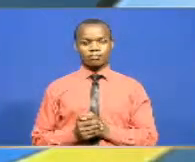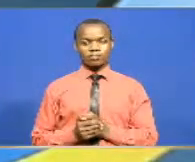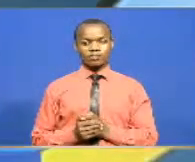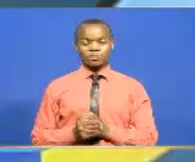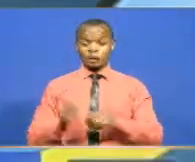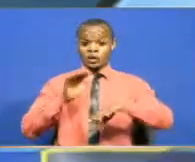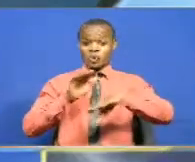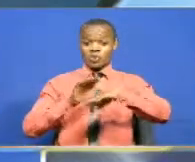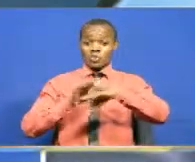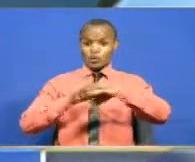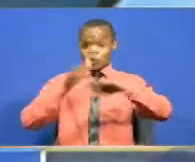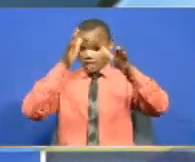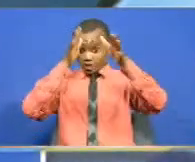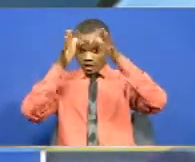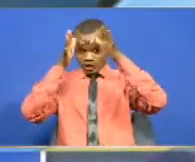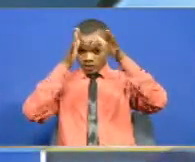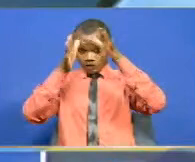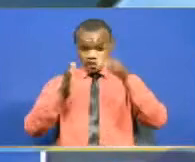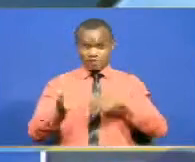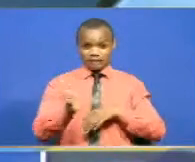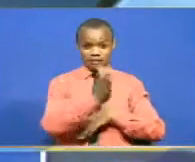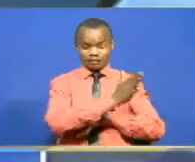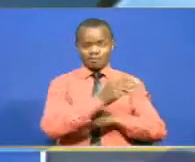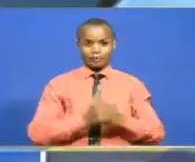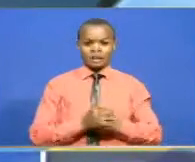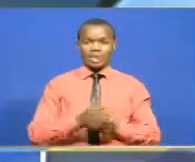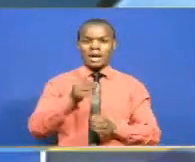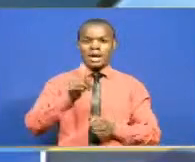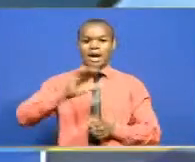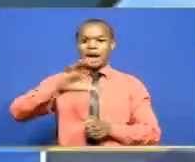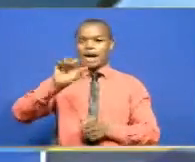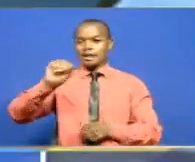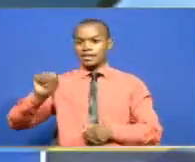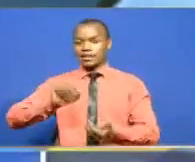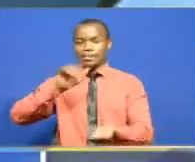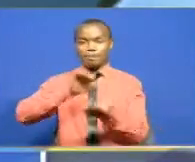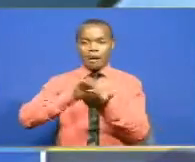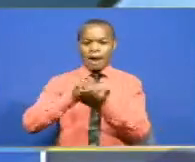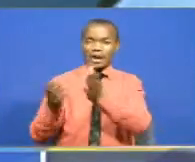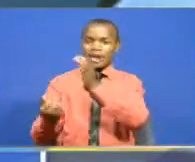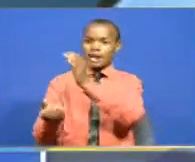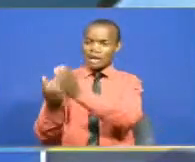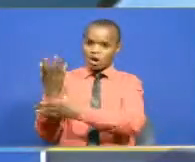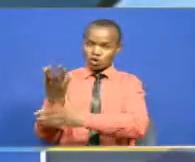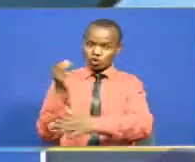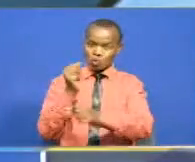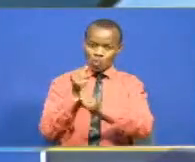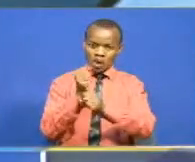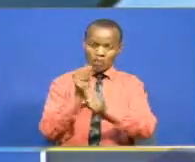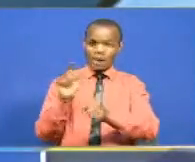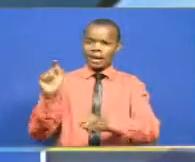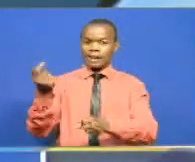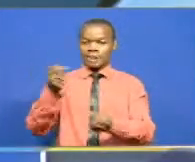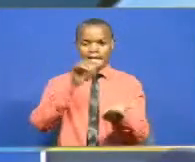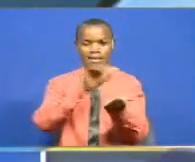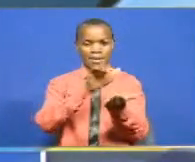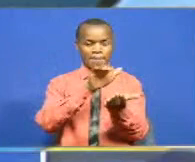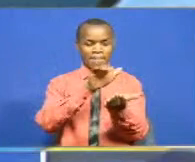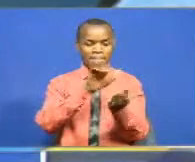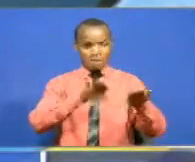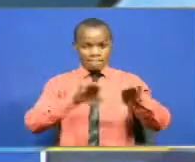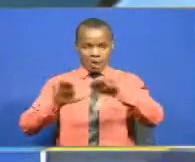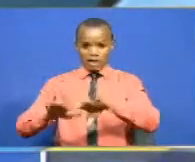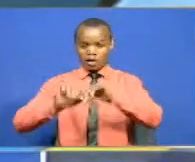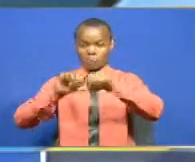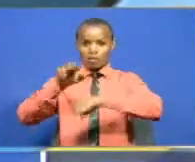interesting invention. Elsewhere, Access Bank has officially launched operations in the Kenyan market, hoping to leverage the mobile